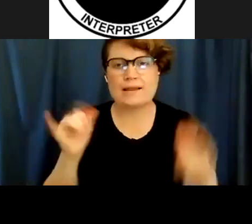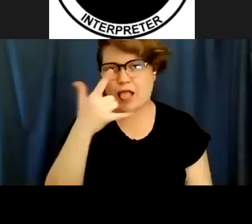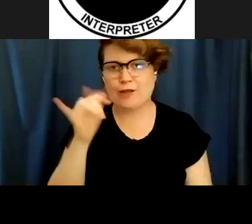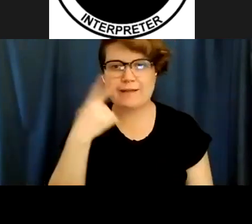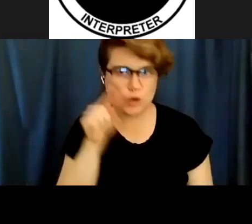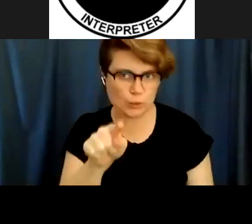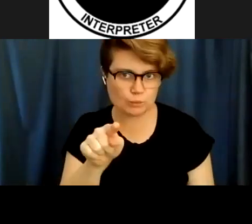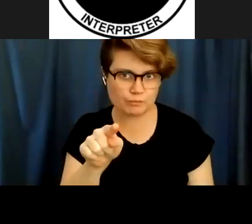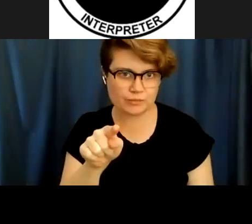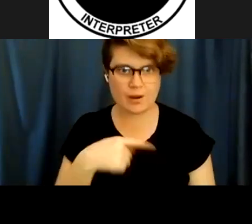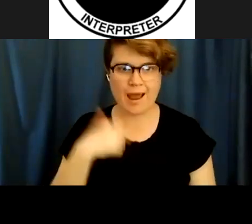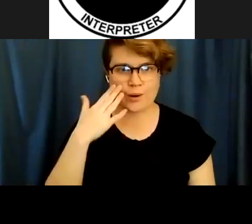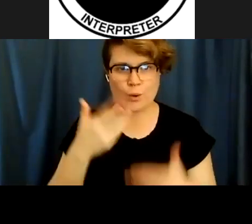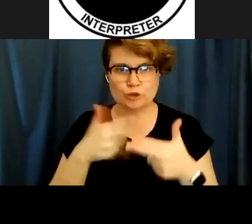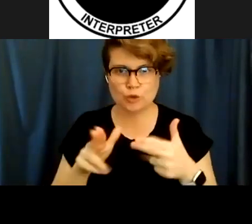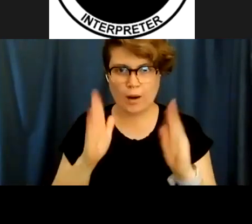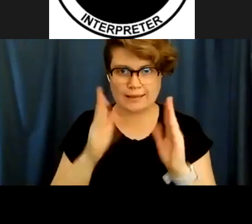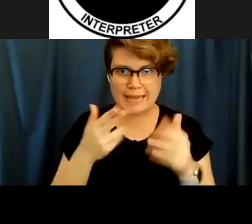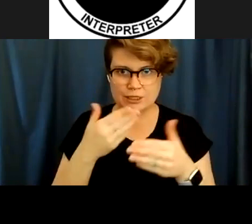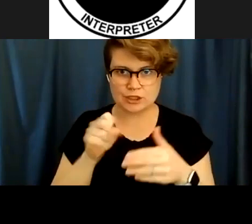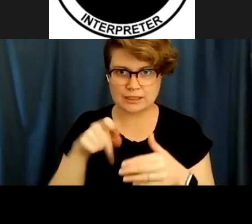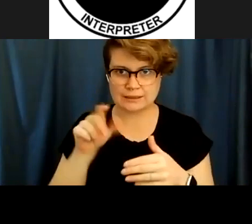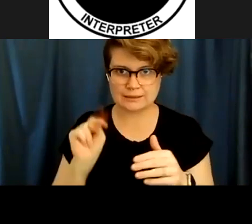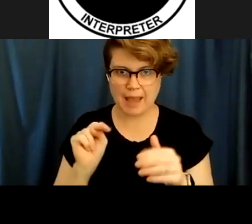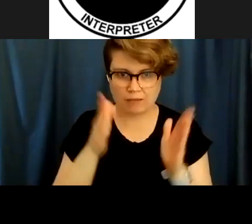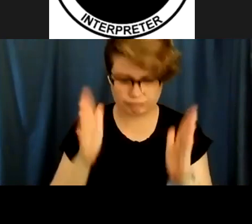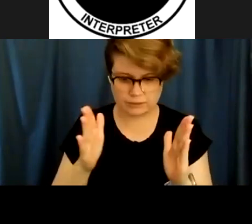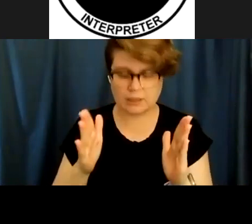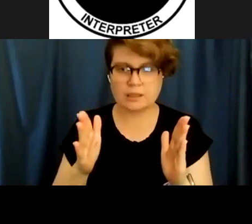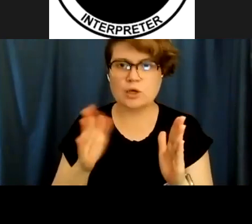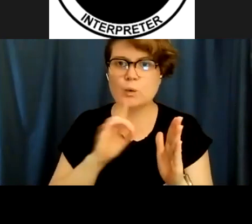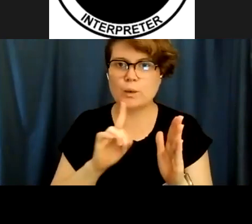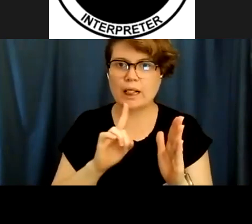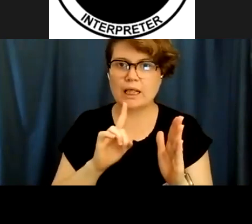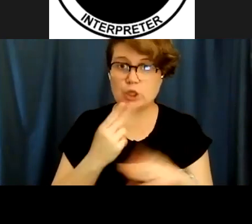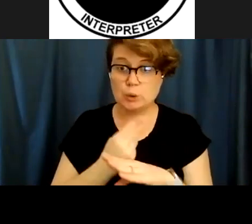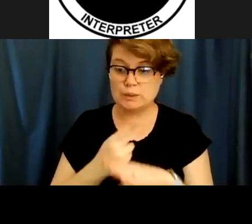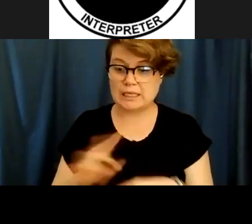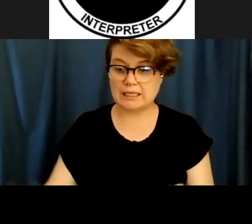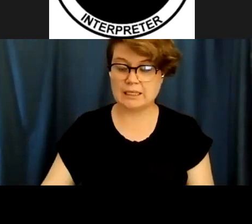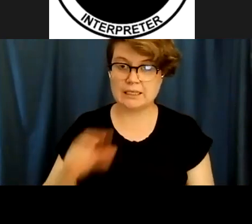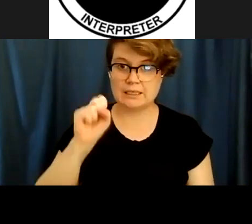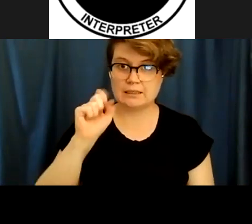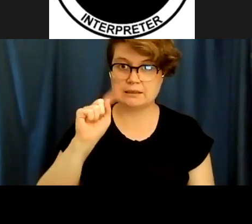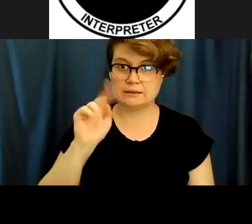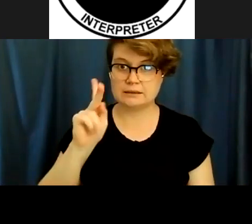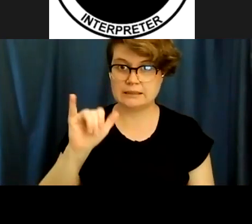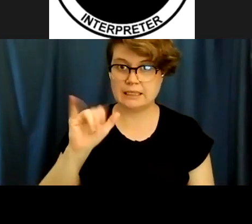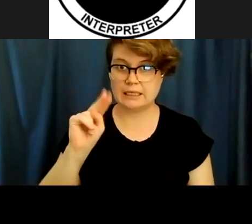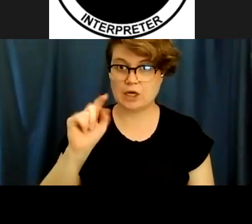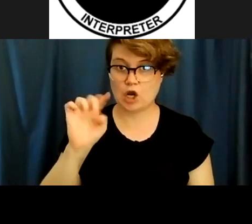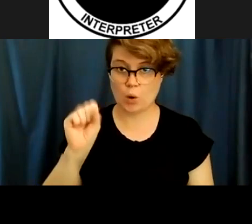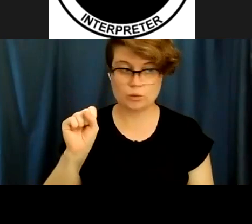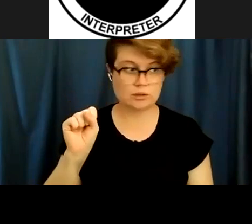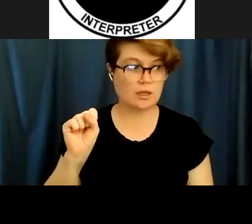attention span and balancing so many different things, really leaning into the use of sticky notes and to-do lists has worked really well for